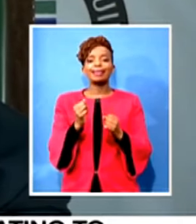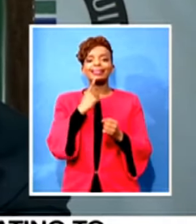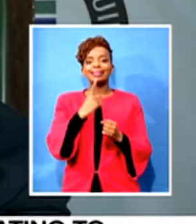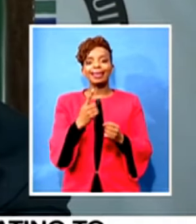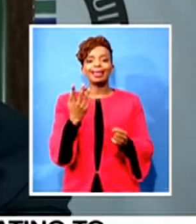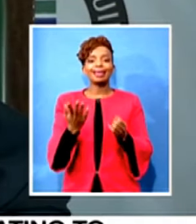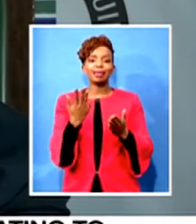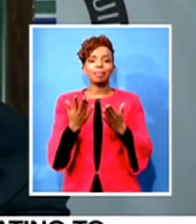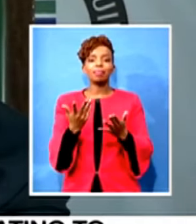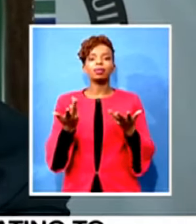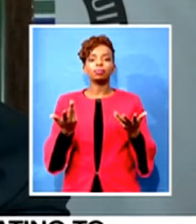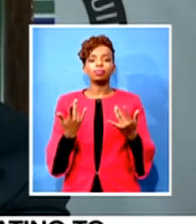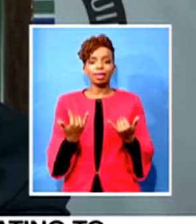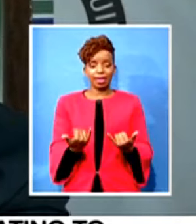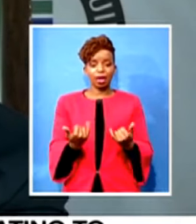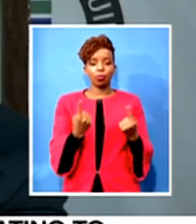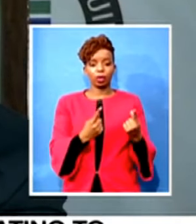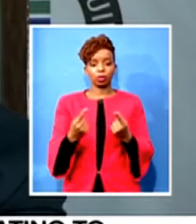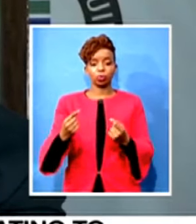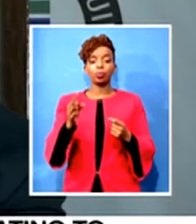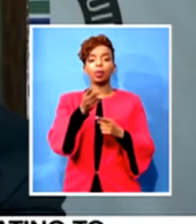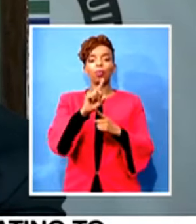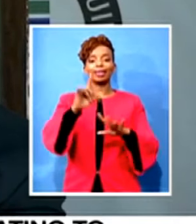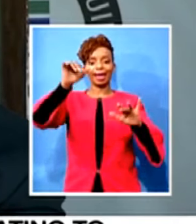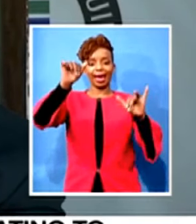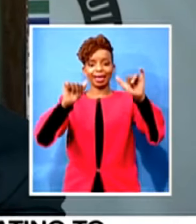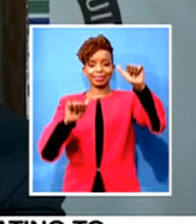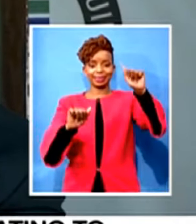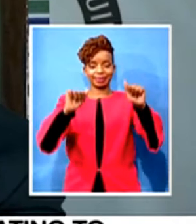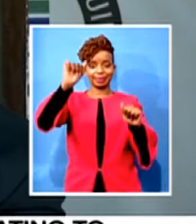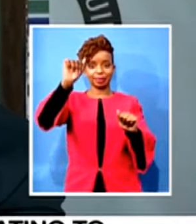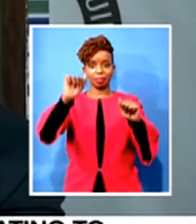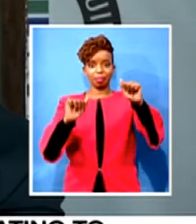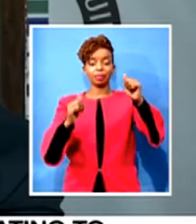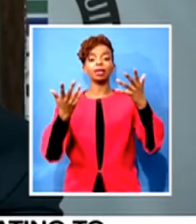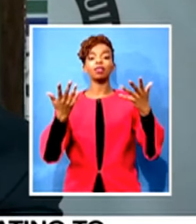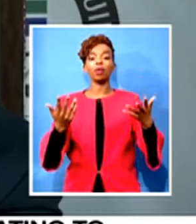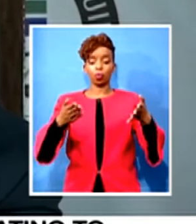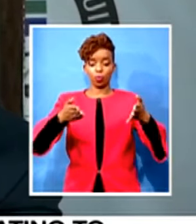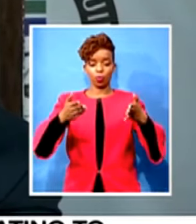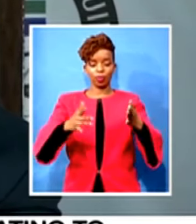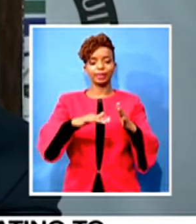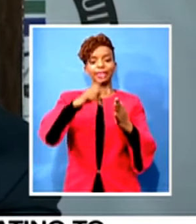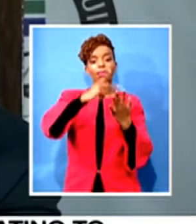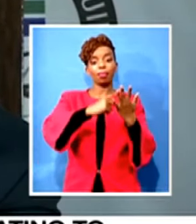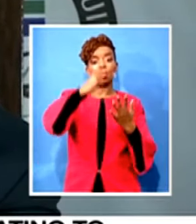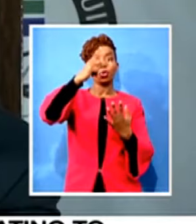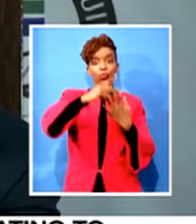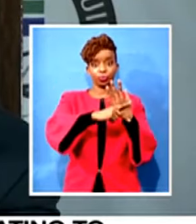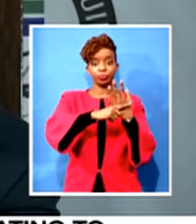in the context of this project, Yes. does it matter whether